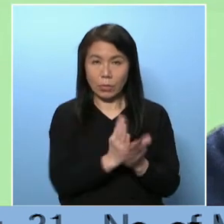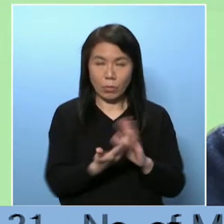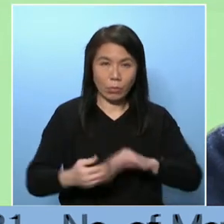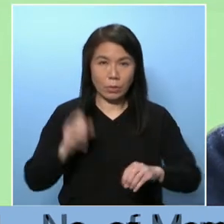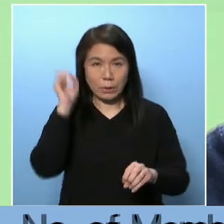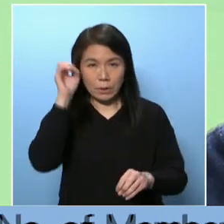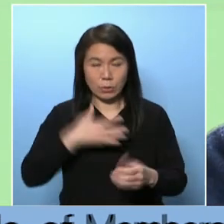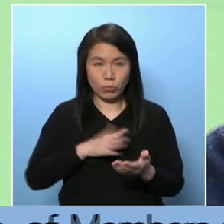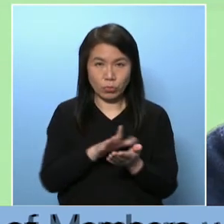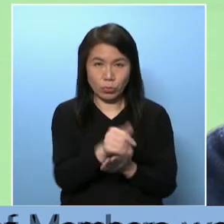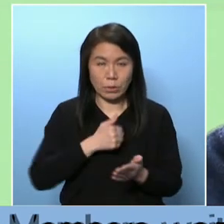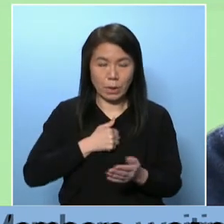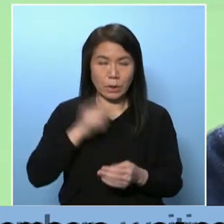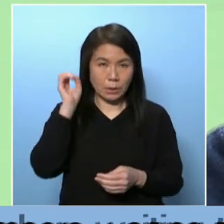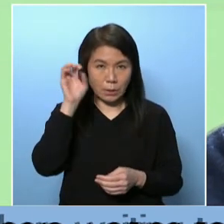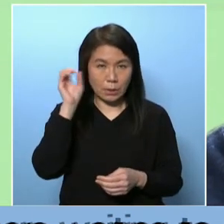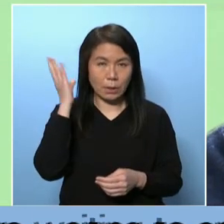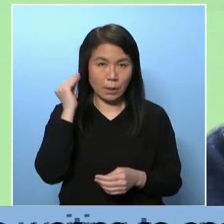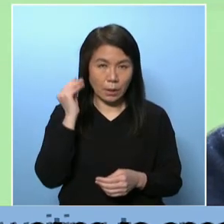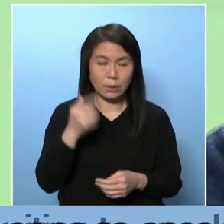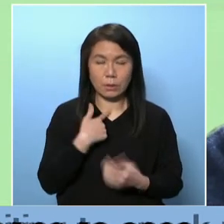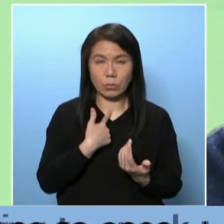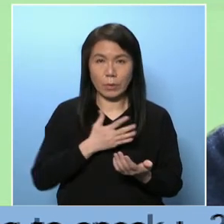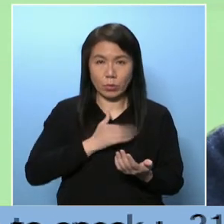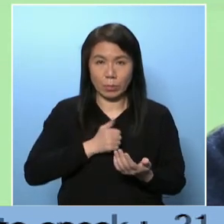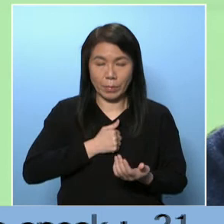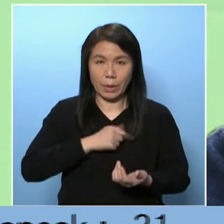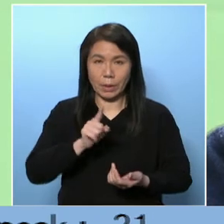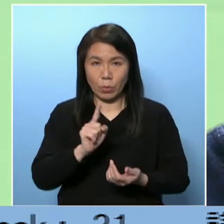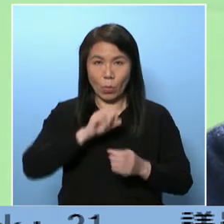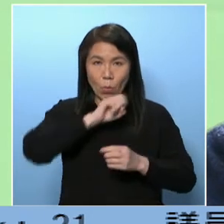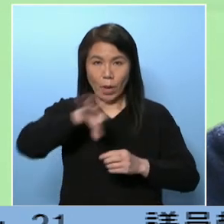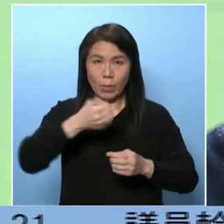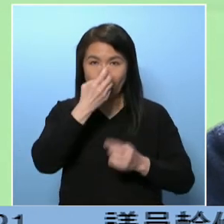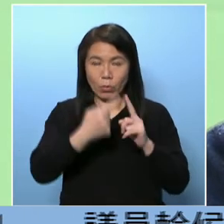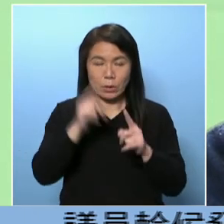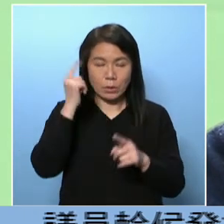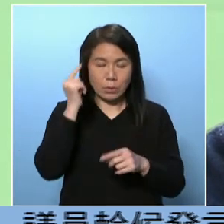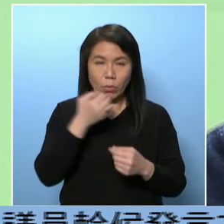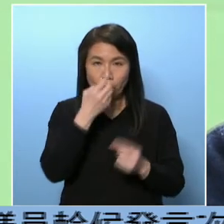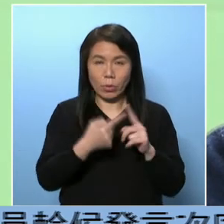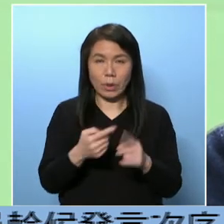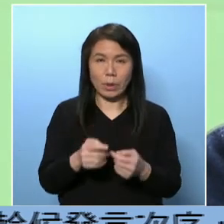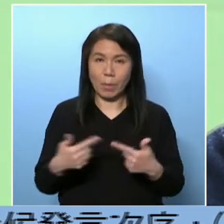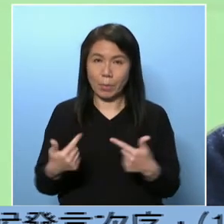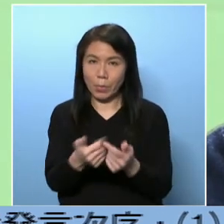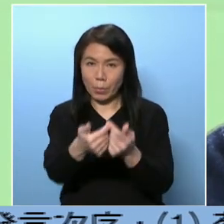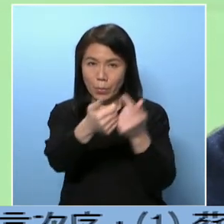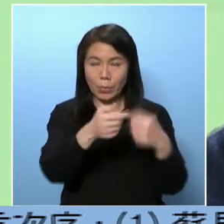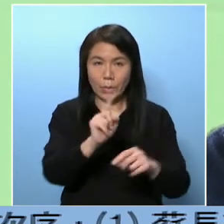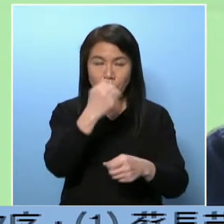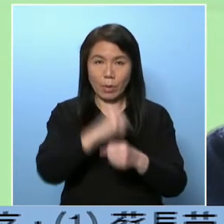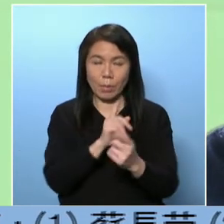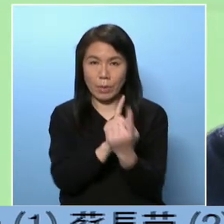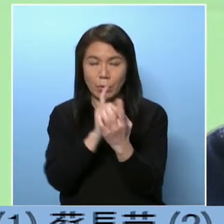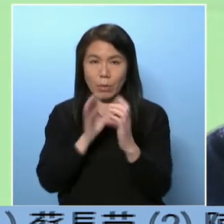would also have to be all ears to views from various sectors. And also, you would also have to inform the public as to what your plans are, so that